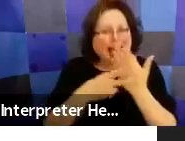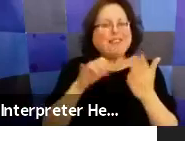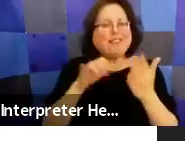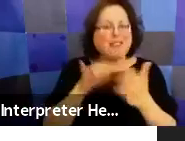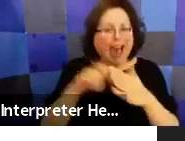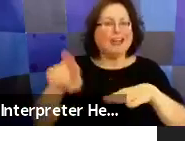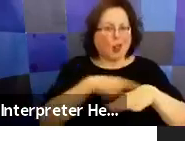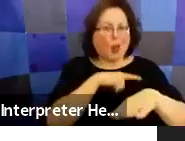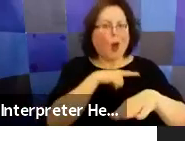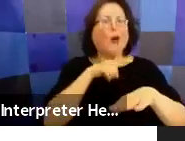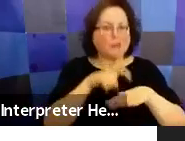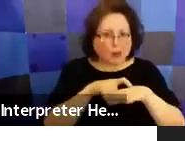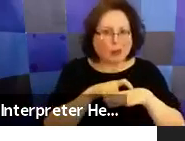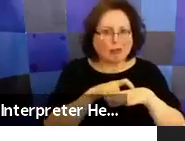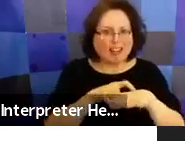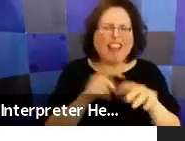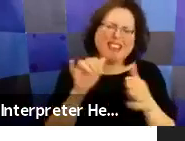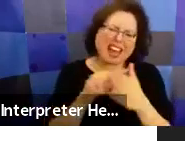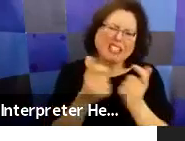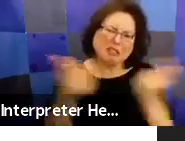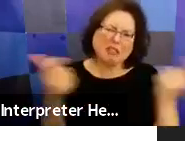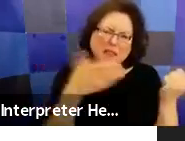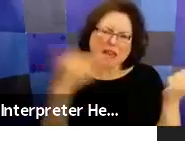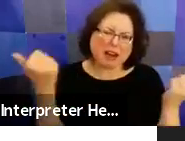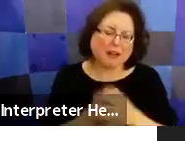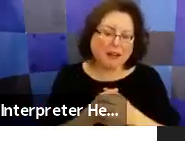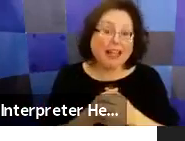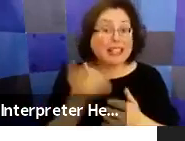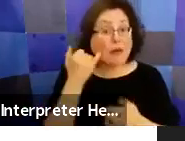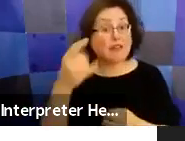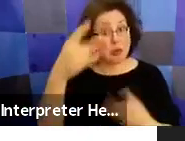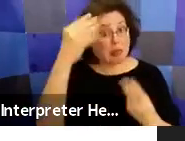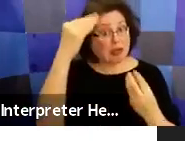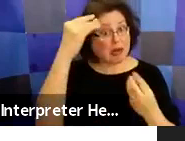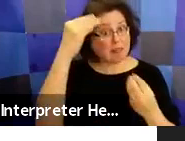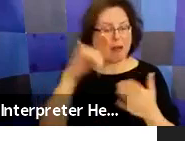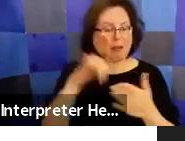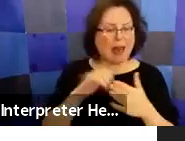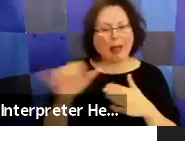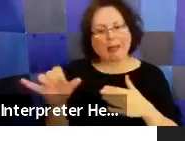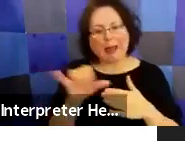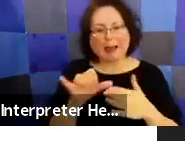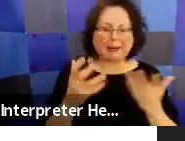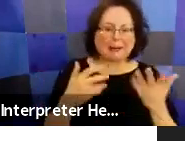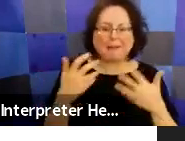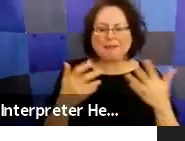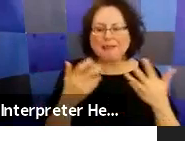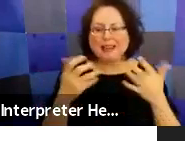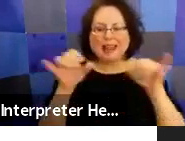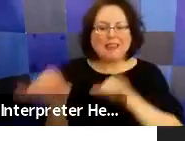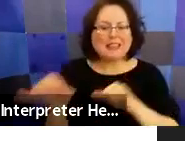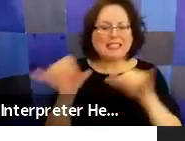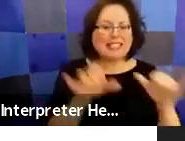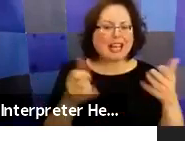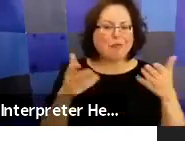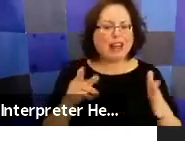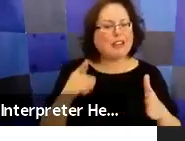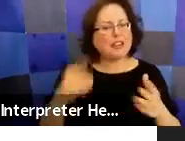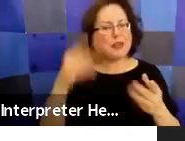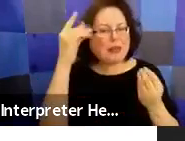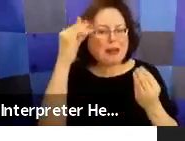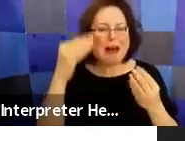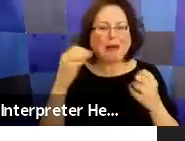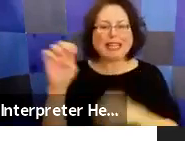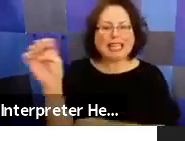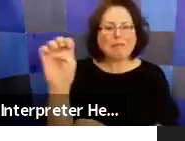lease is going to be huge. And so if you kind of try to think of it as, you know, the same way you would look at emergency